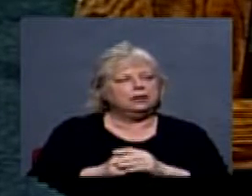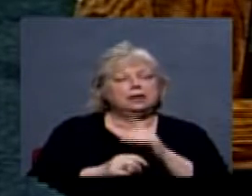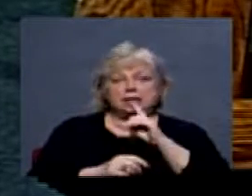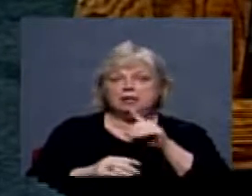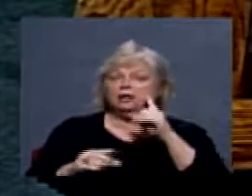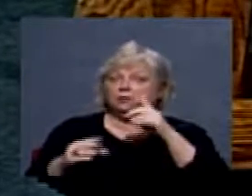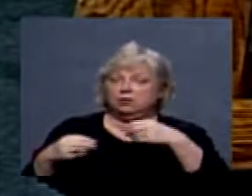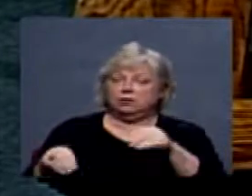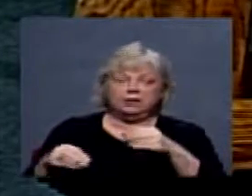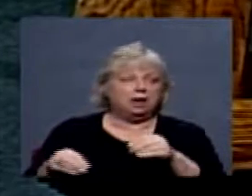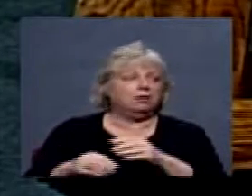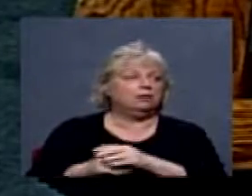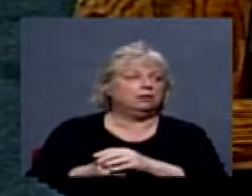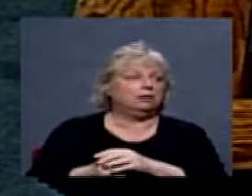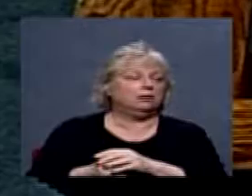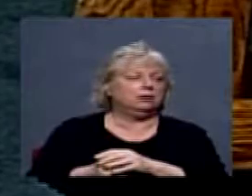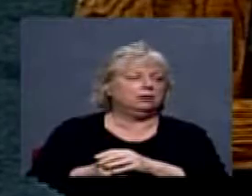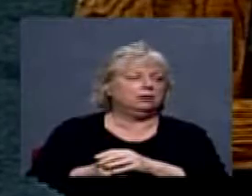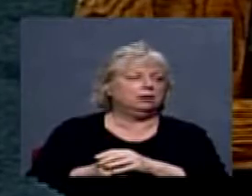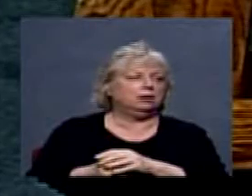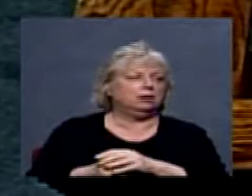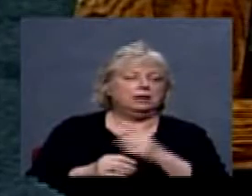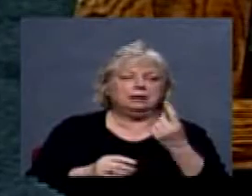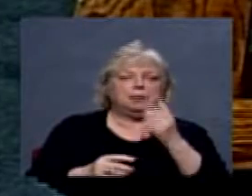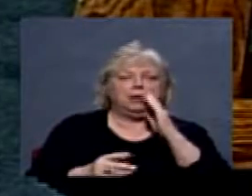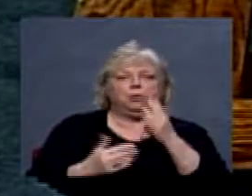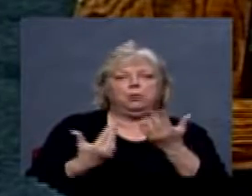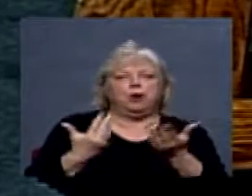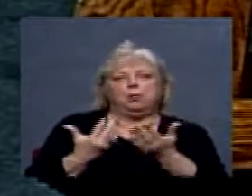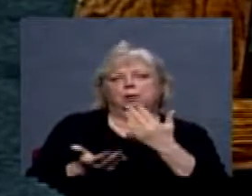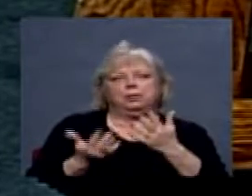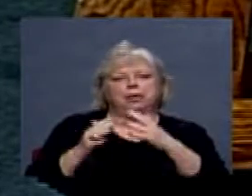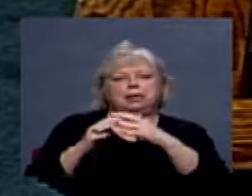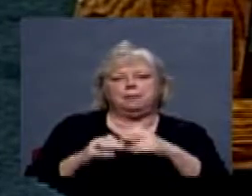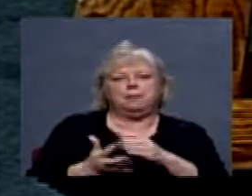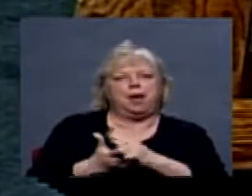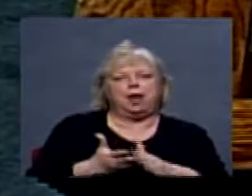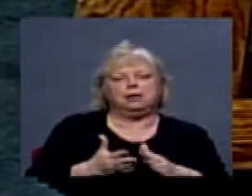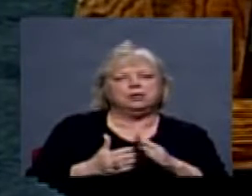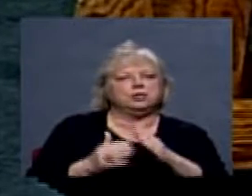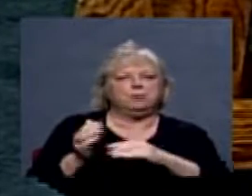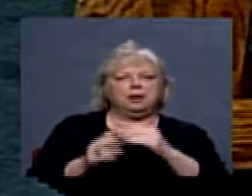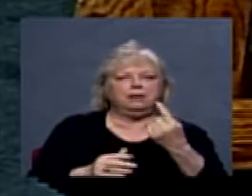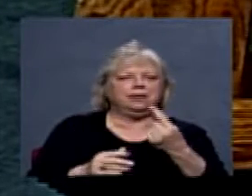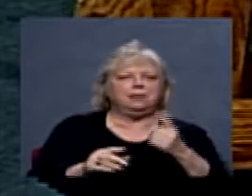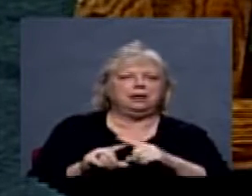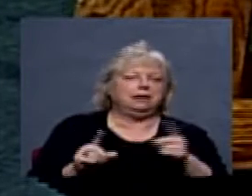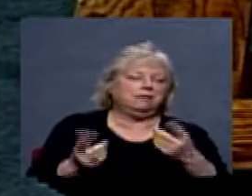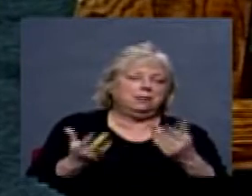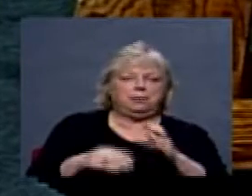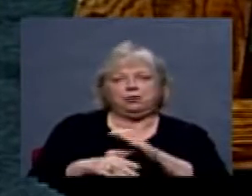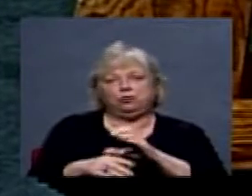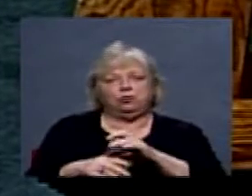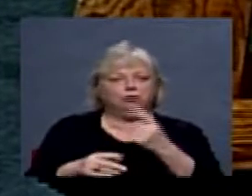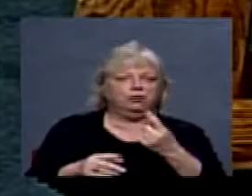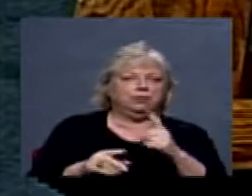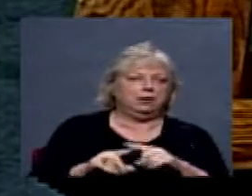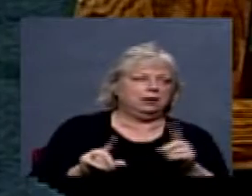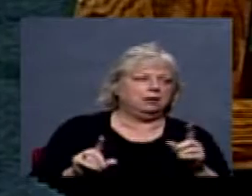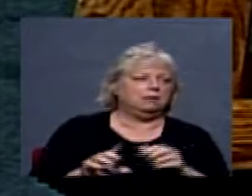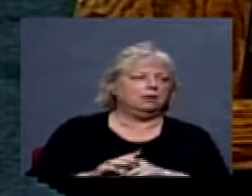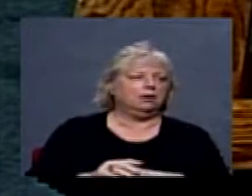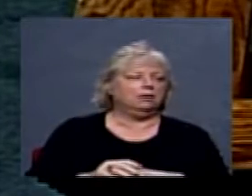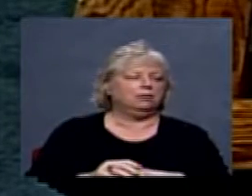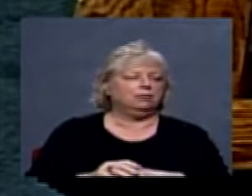now, will probably demolish and build something else, probably a church or something different.